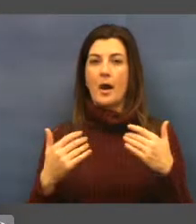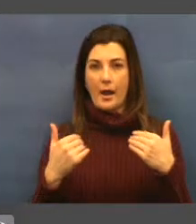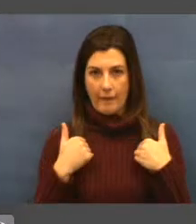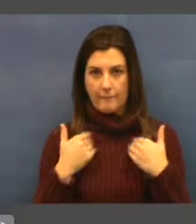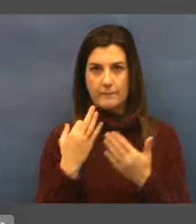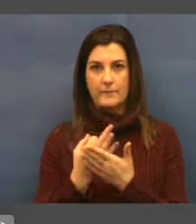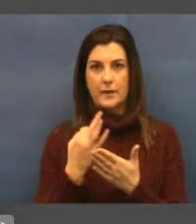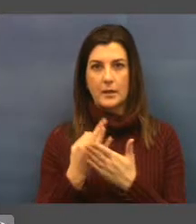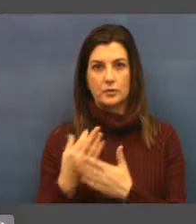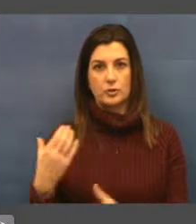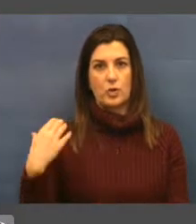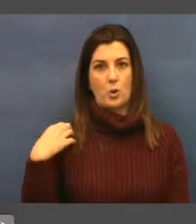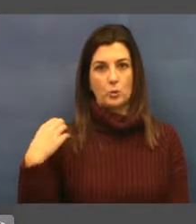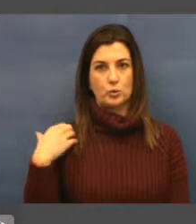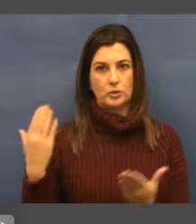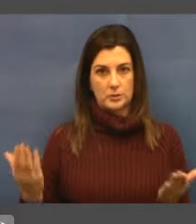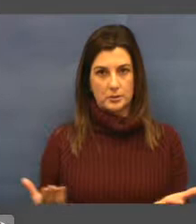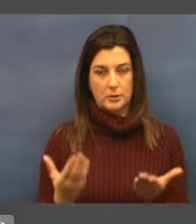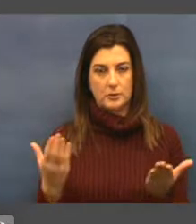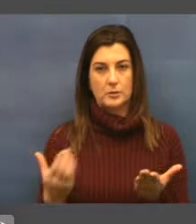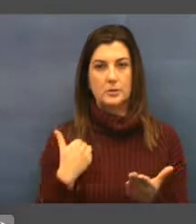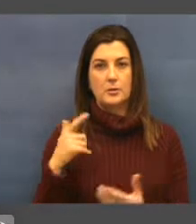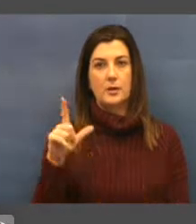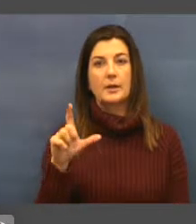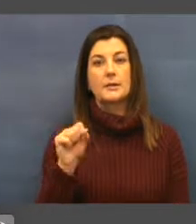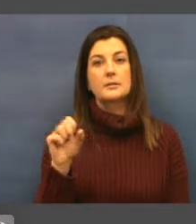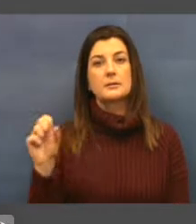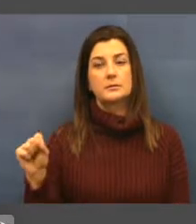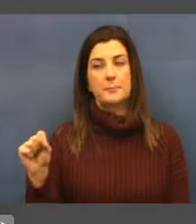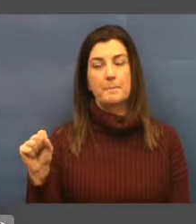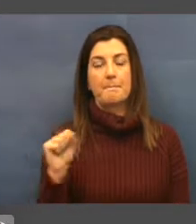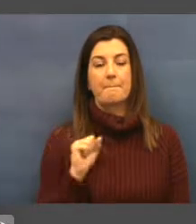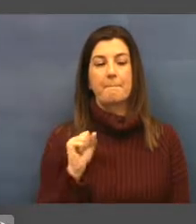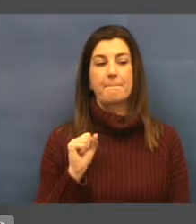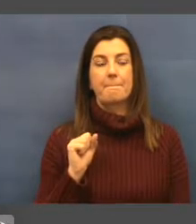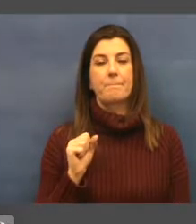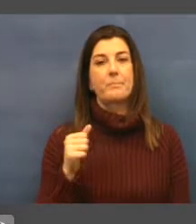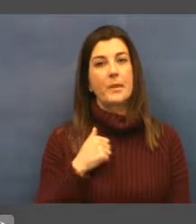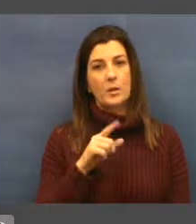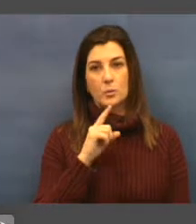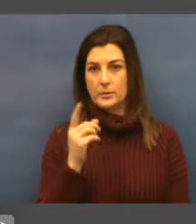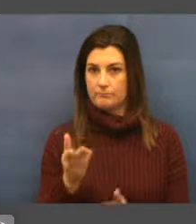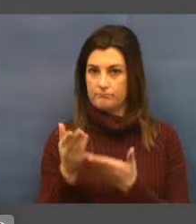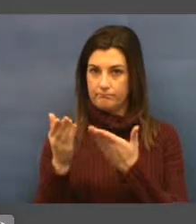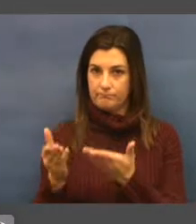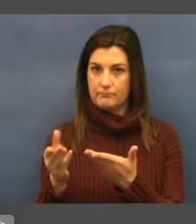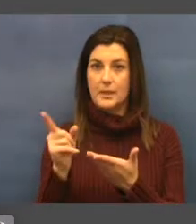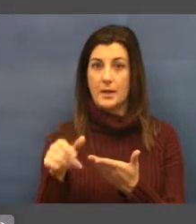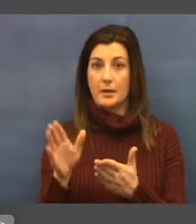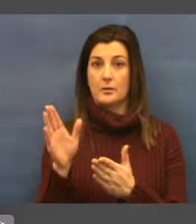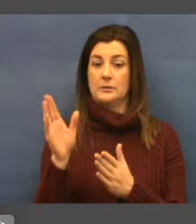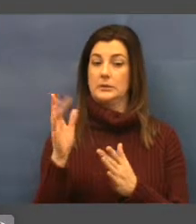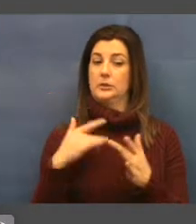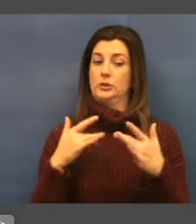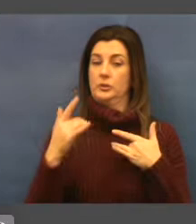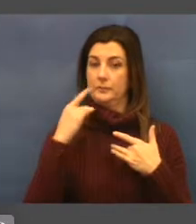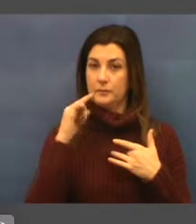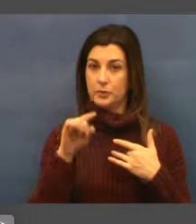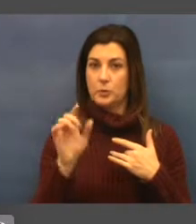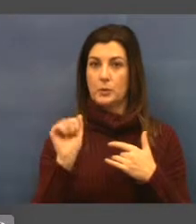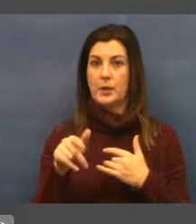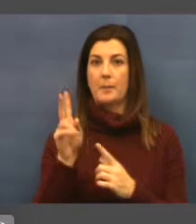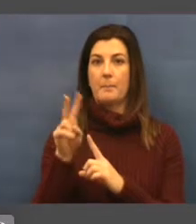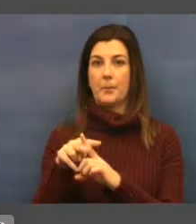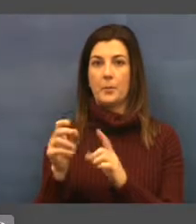a financial coach on staff here at Learner Success Services. So I really recommend, if that's a worry for you, you can make an appointment to